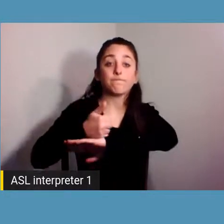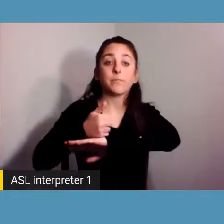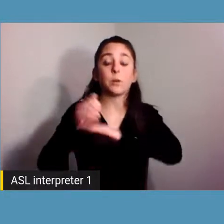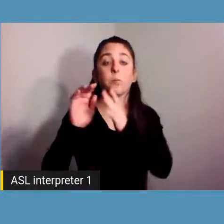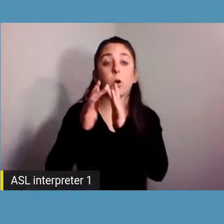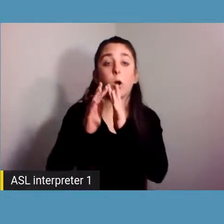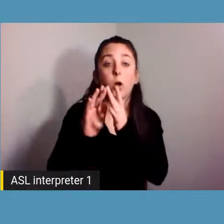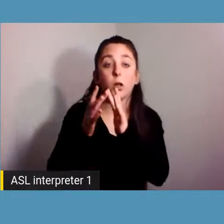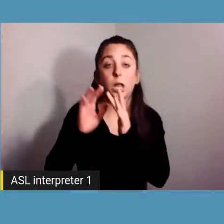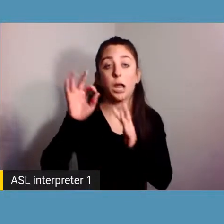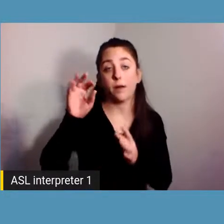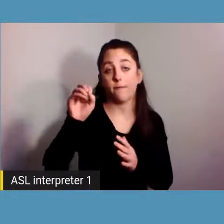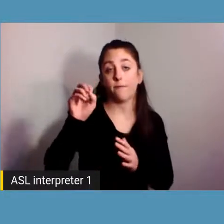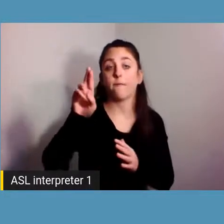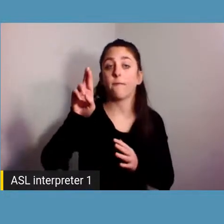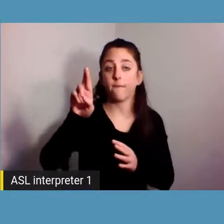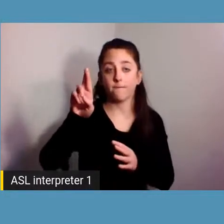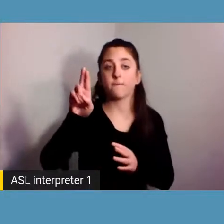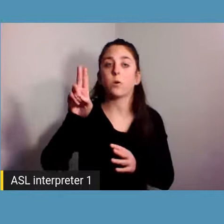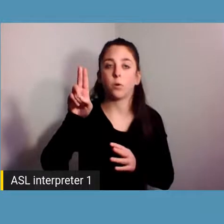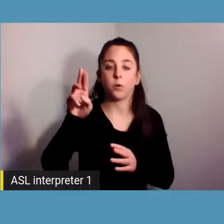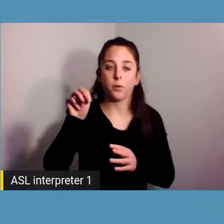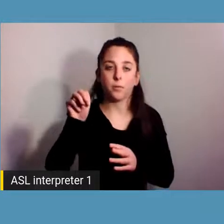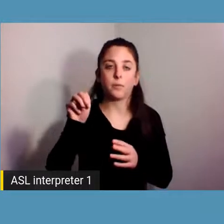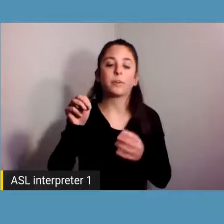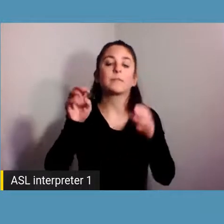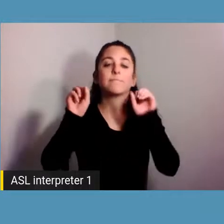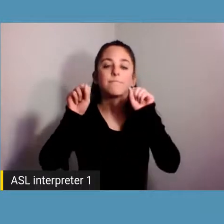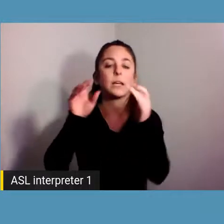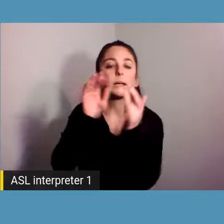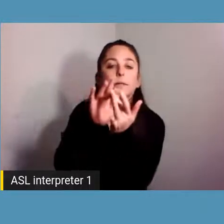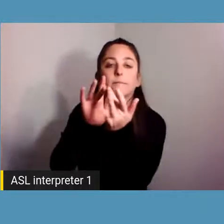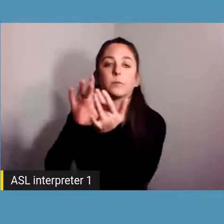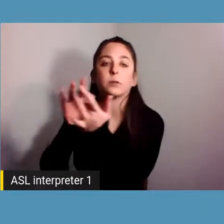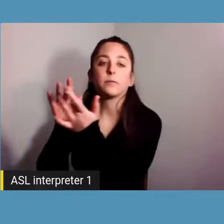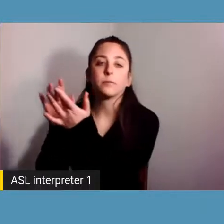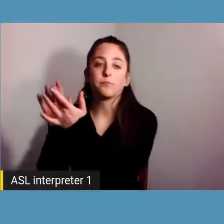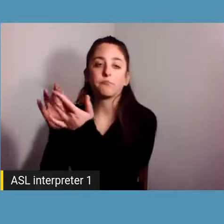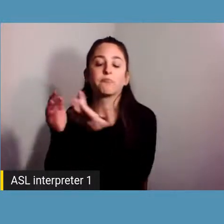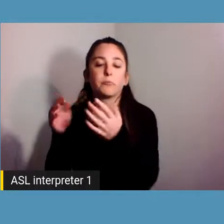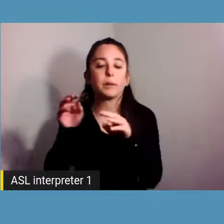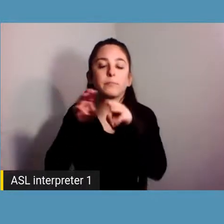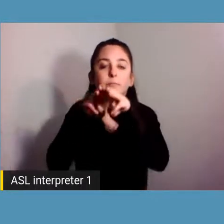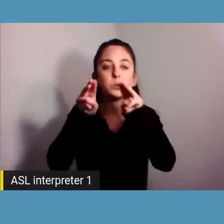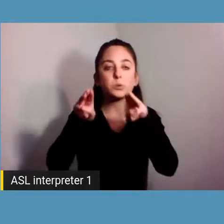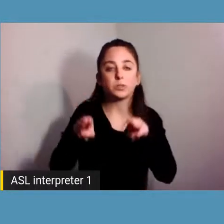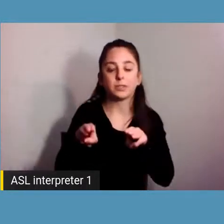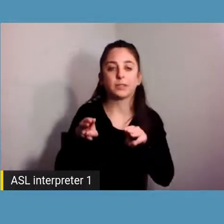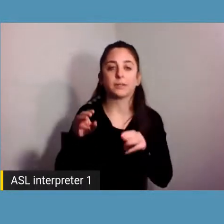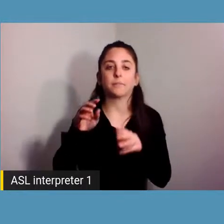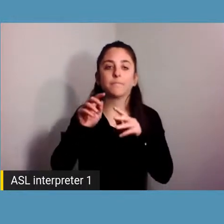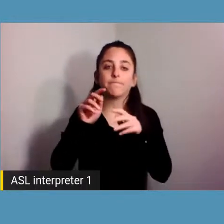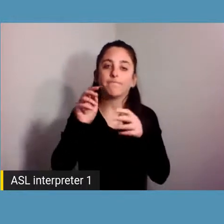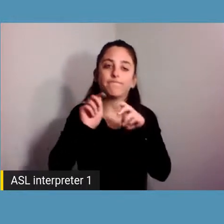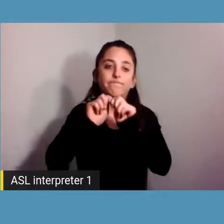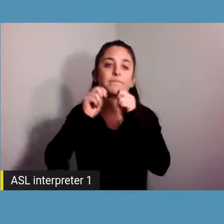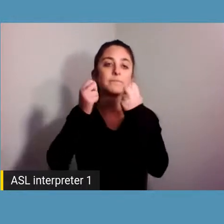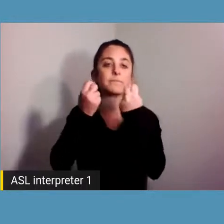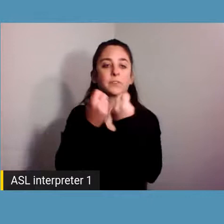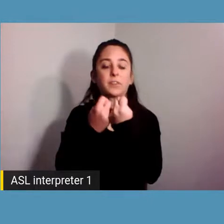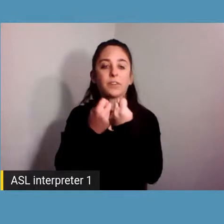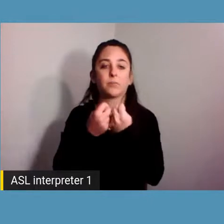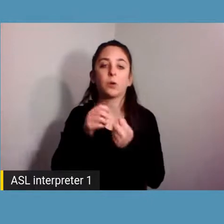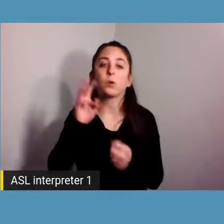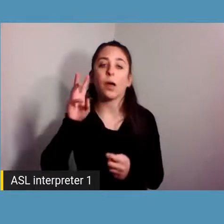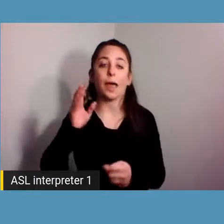raising questions, posting answers, and connecting with your fellow museum practitioners on the Museum Learning Hub website, which you can